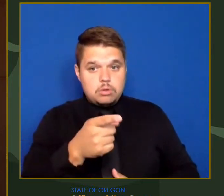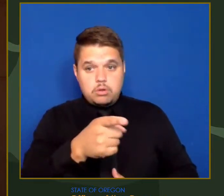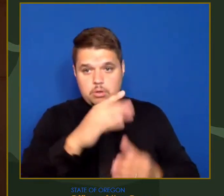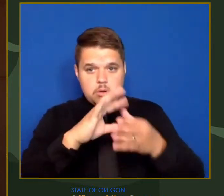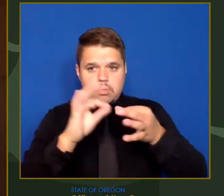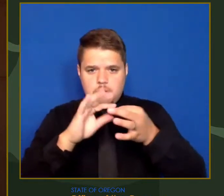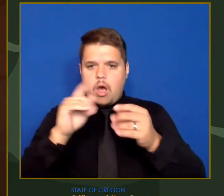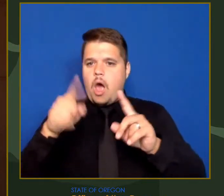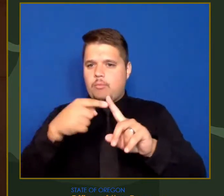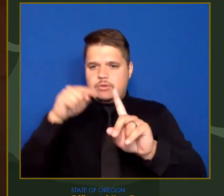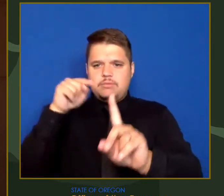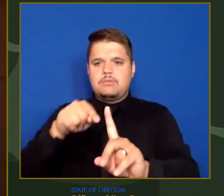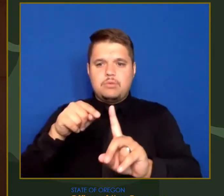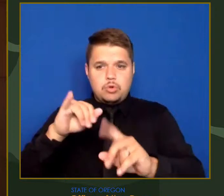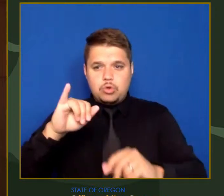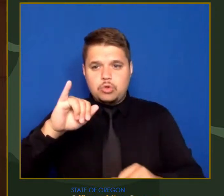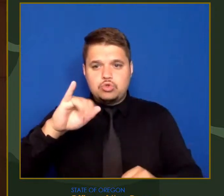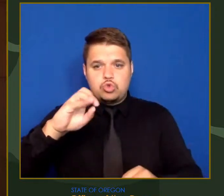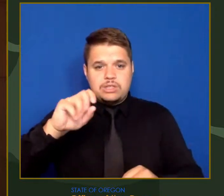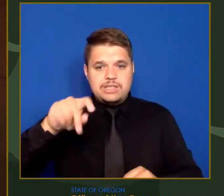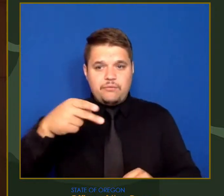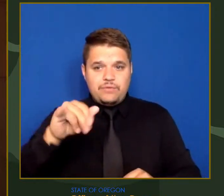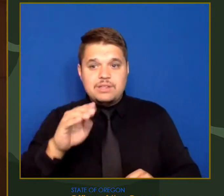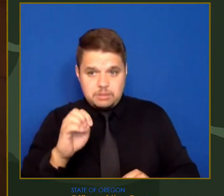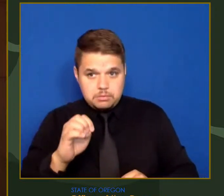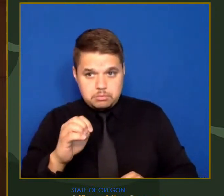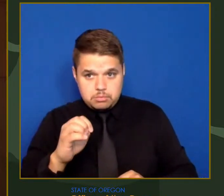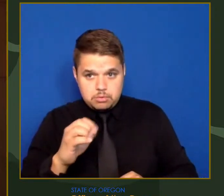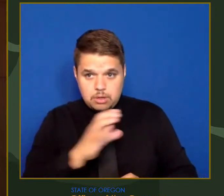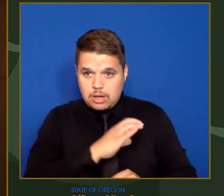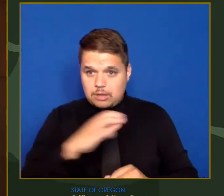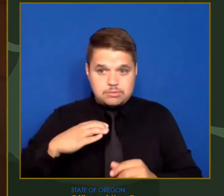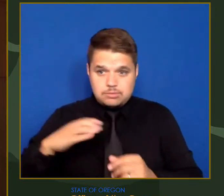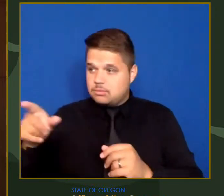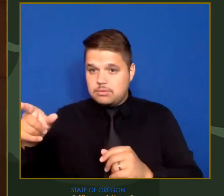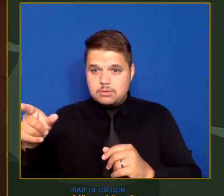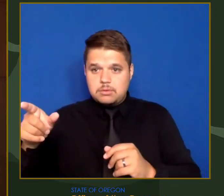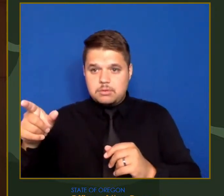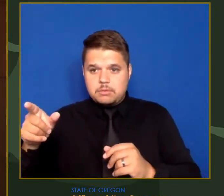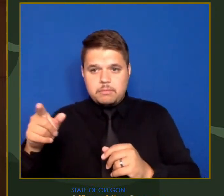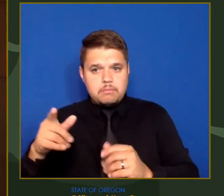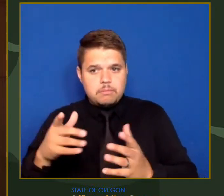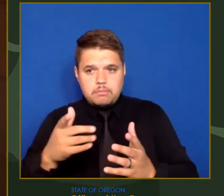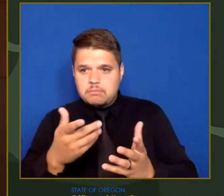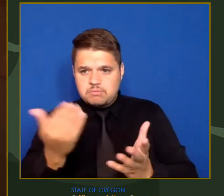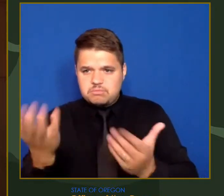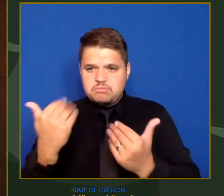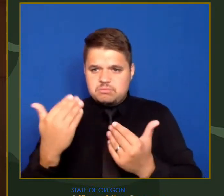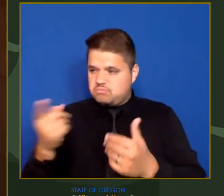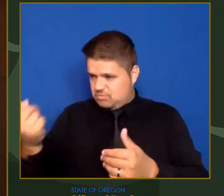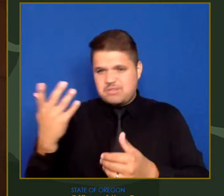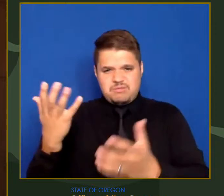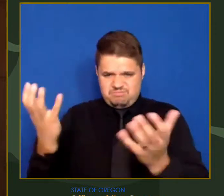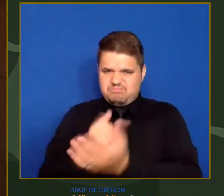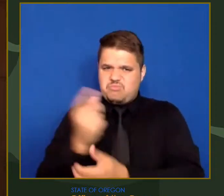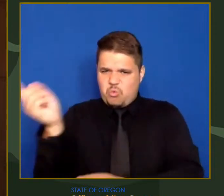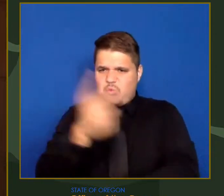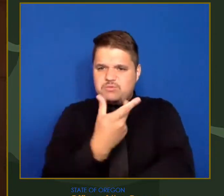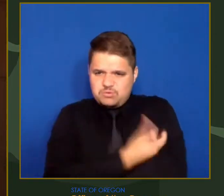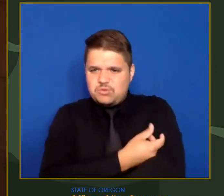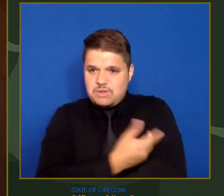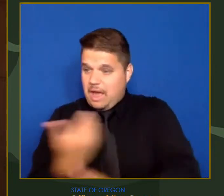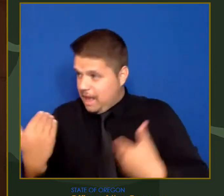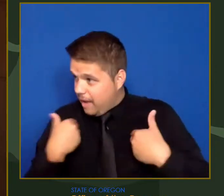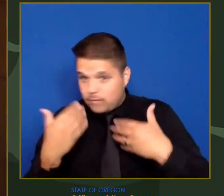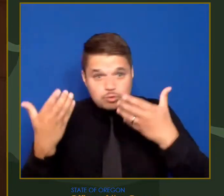It's time to take your shot. If you haven't gotten one, this is an incredible opportunity. You have the chance of winning $1 million. You